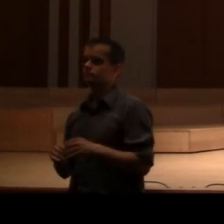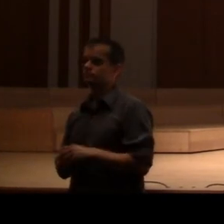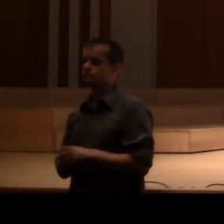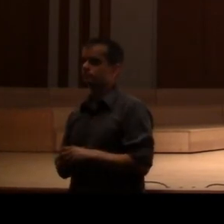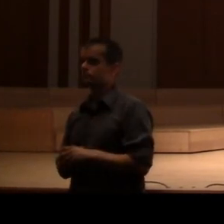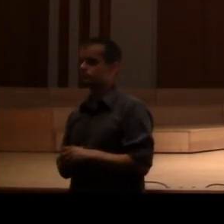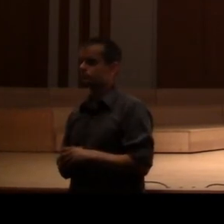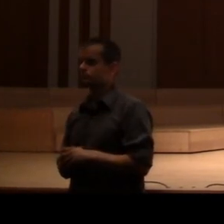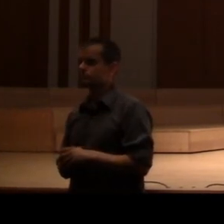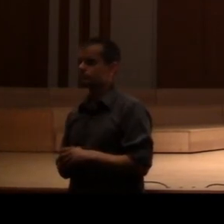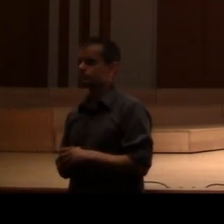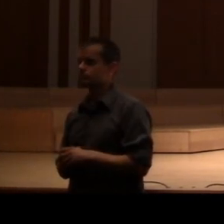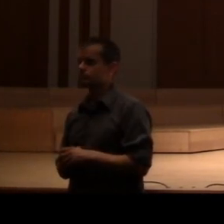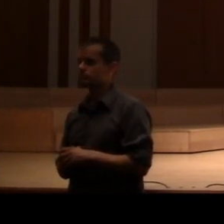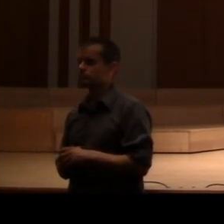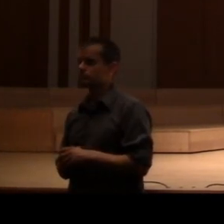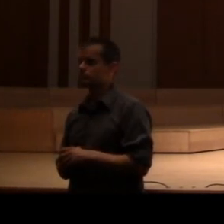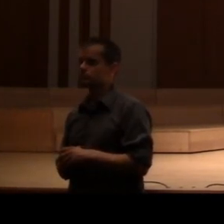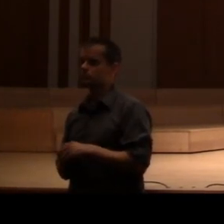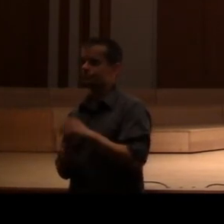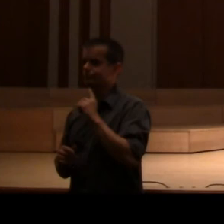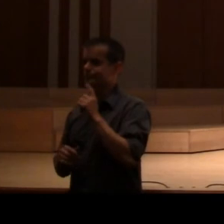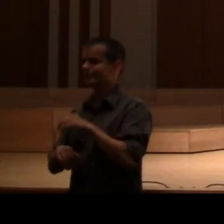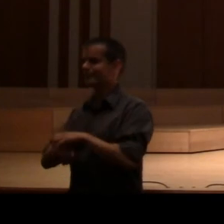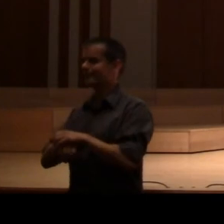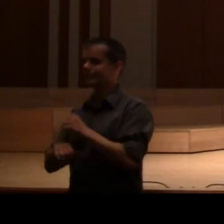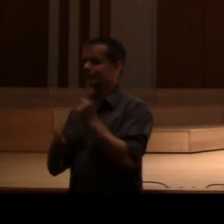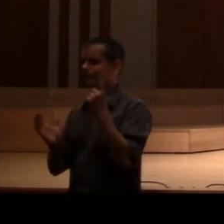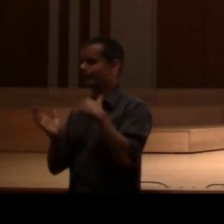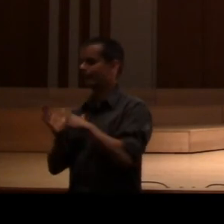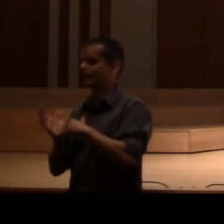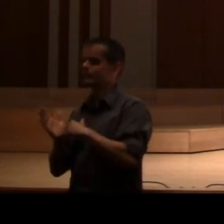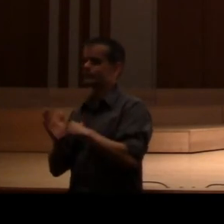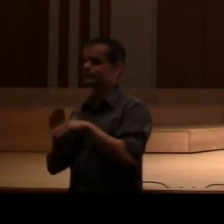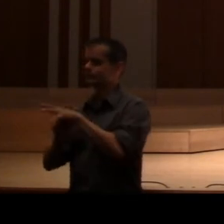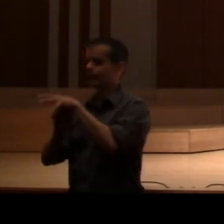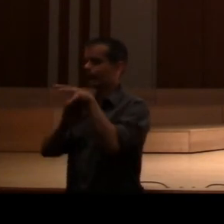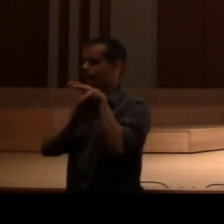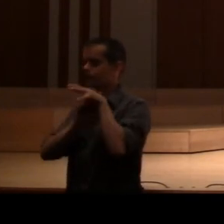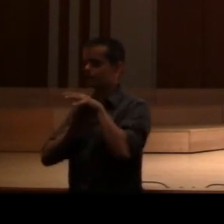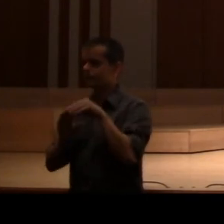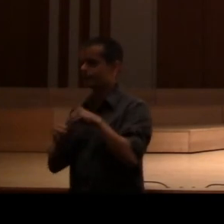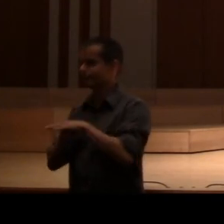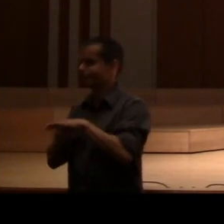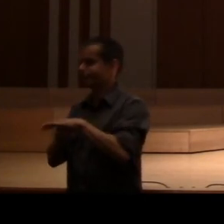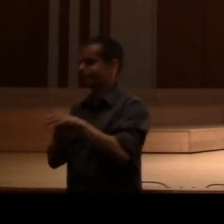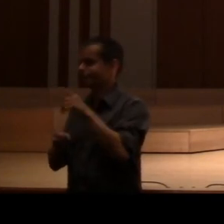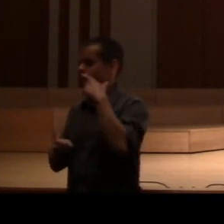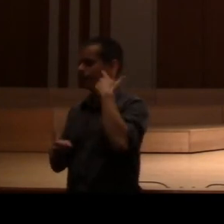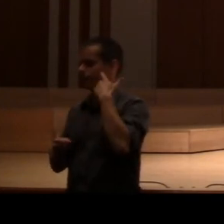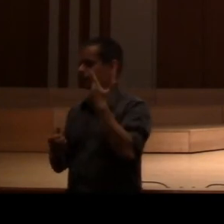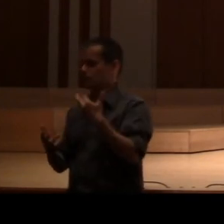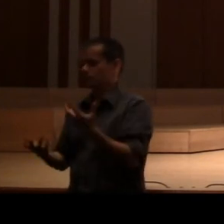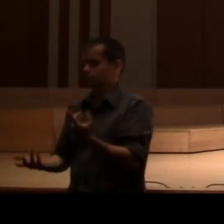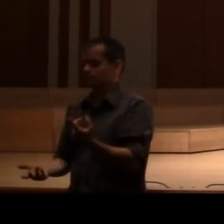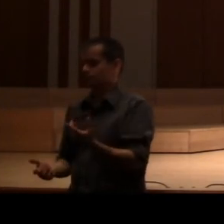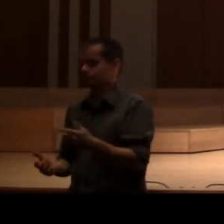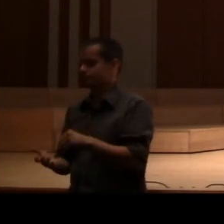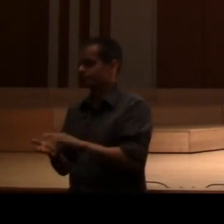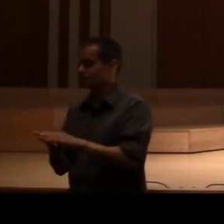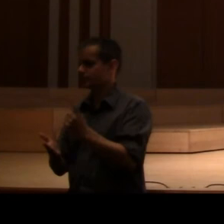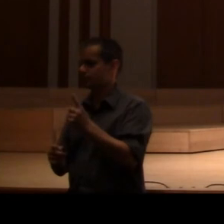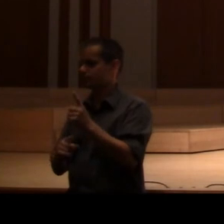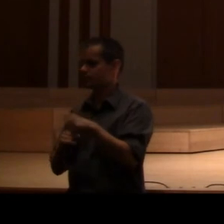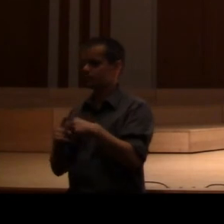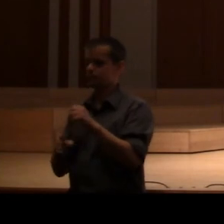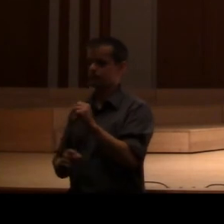England having over 1,000 surveillance cameras within Metro London or something like that. Or you could add something about surveillance, or,